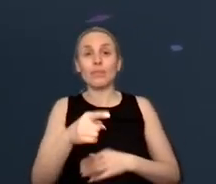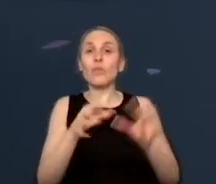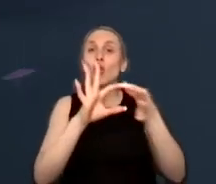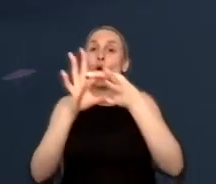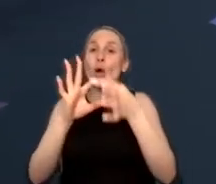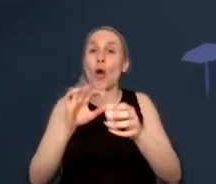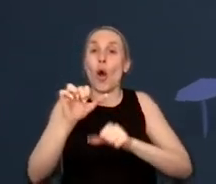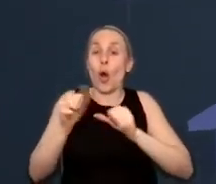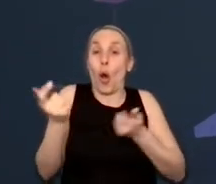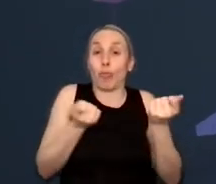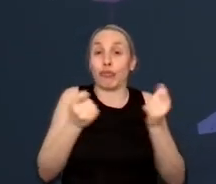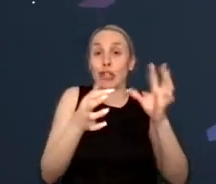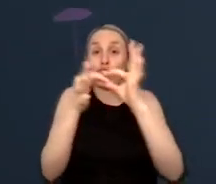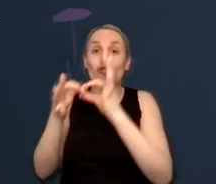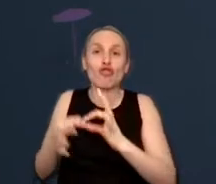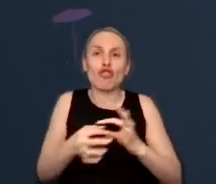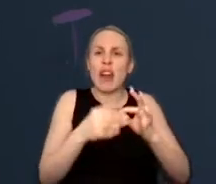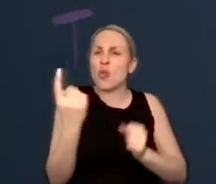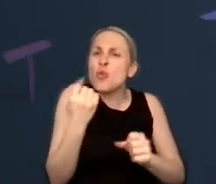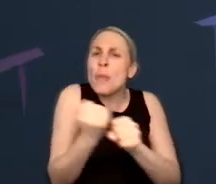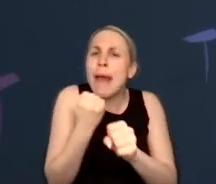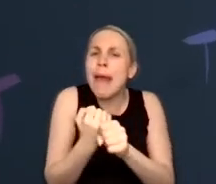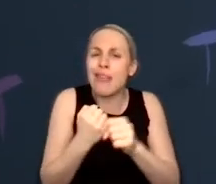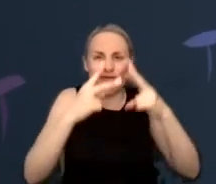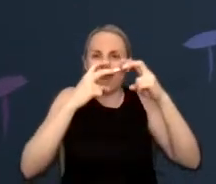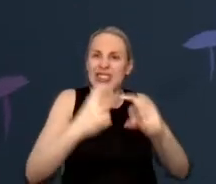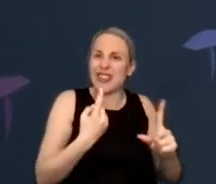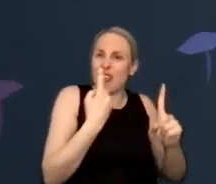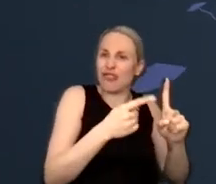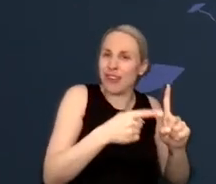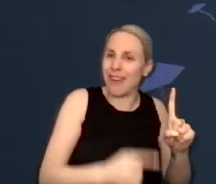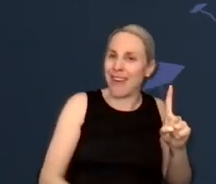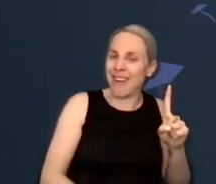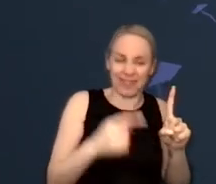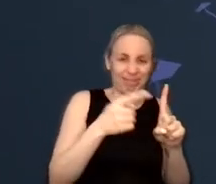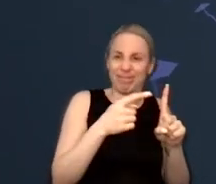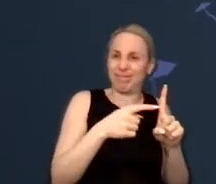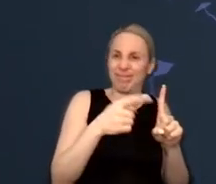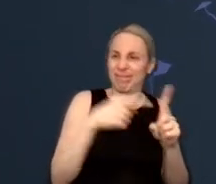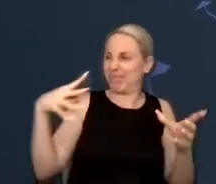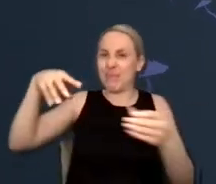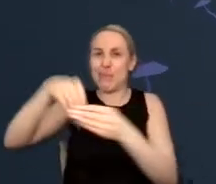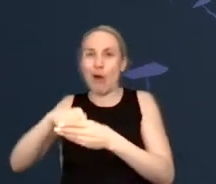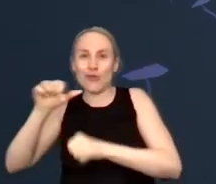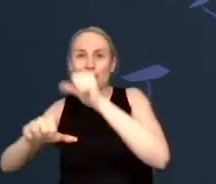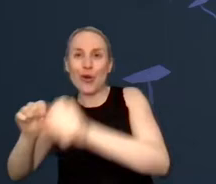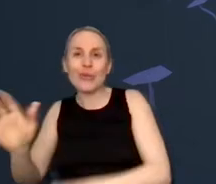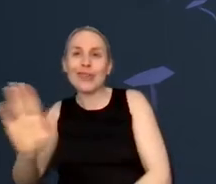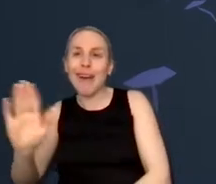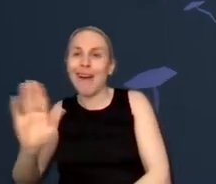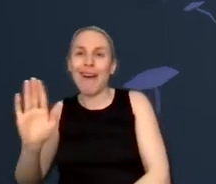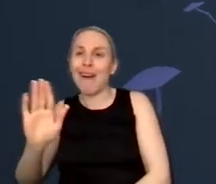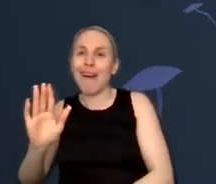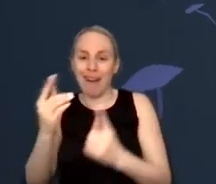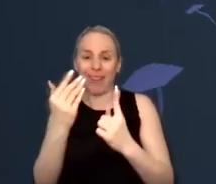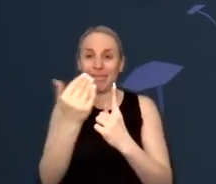by like researchers who are not embedded, like they're not part of the process. They're external to the